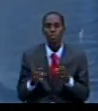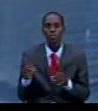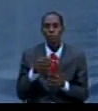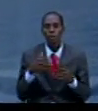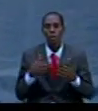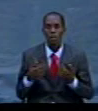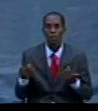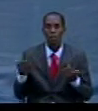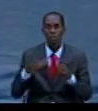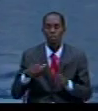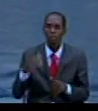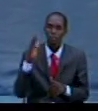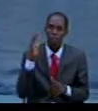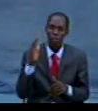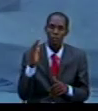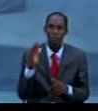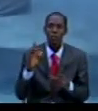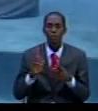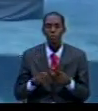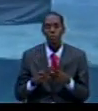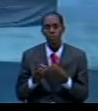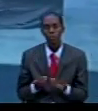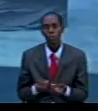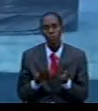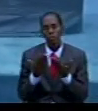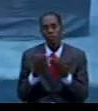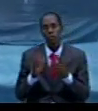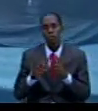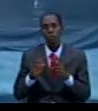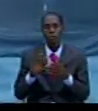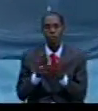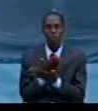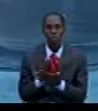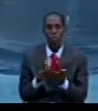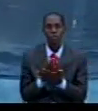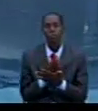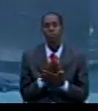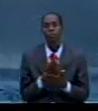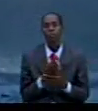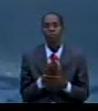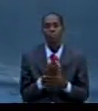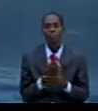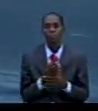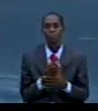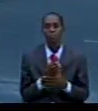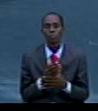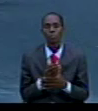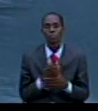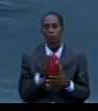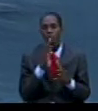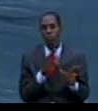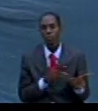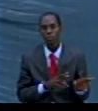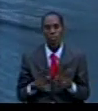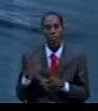to offer, to give, to share, get ready for it.